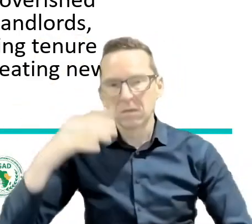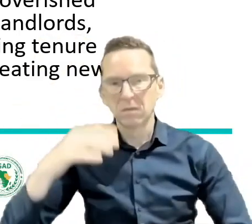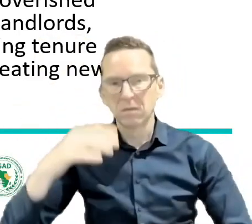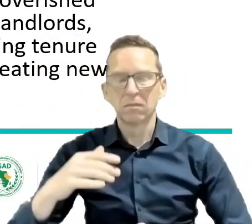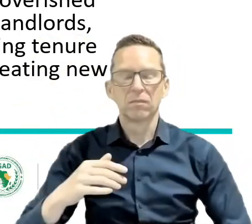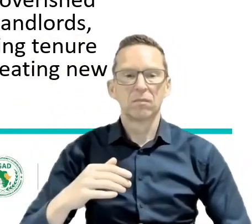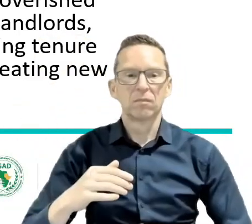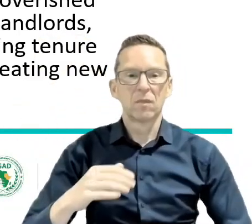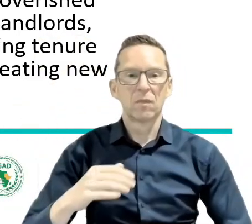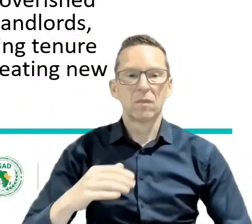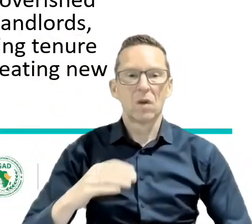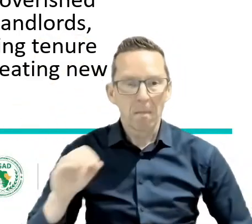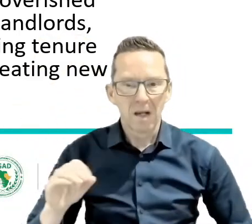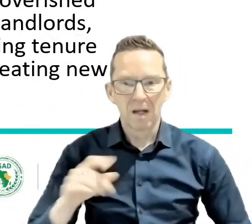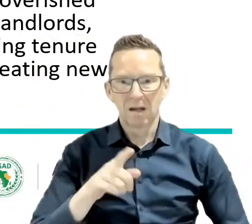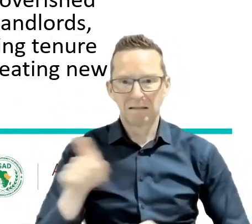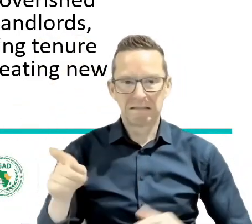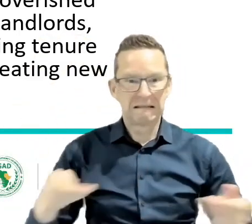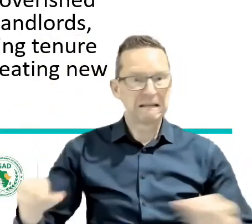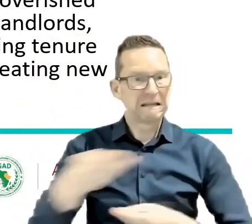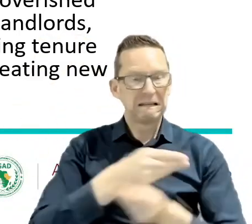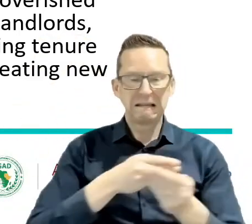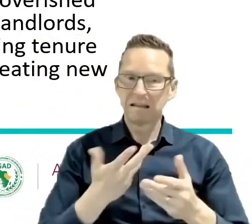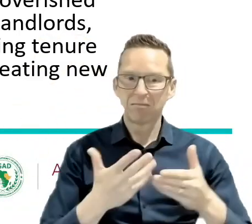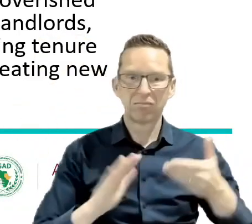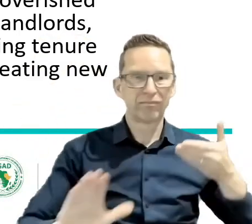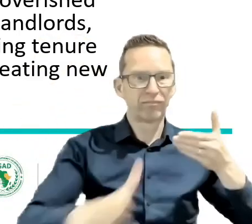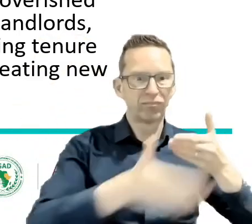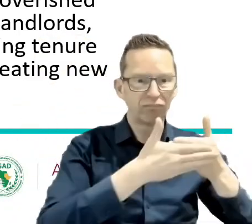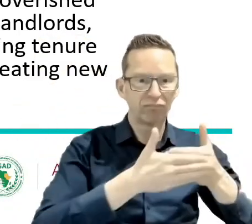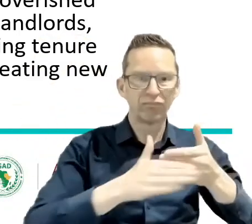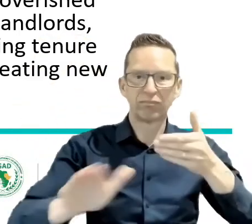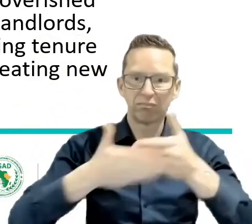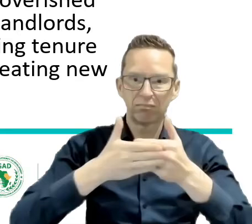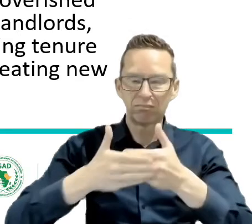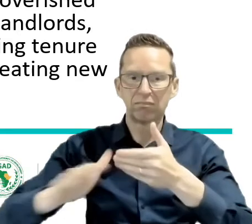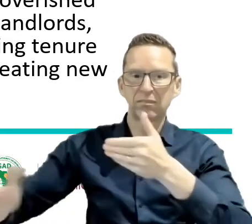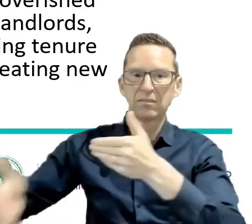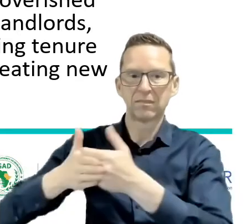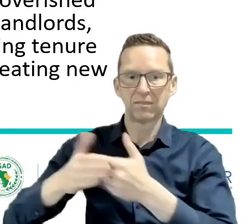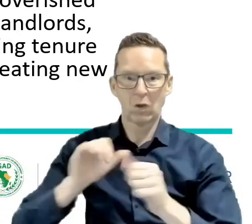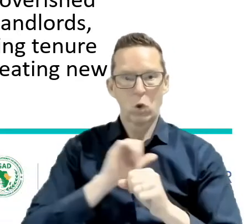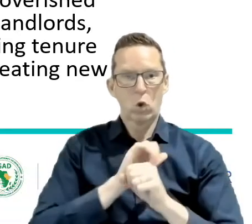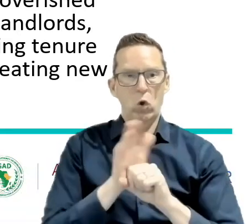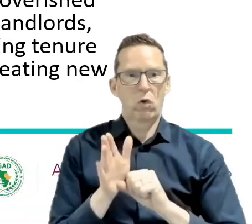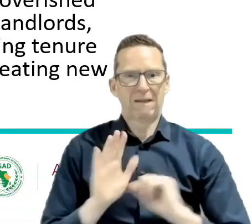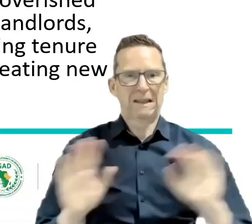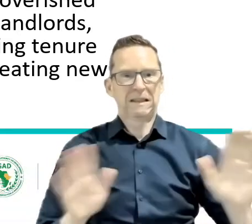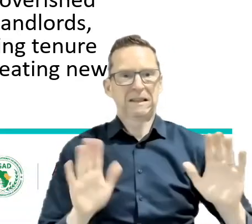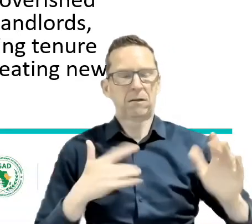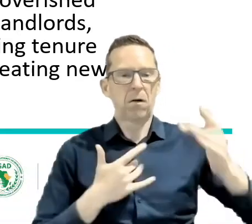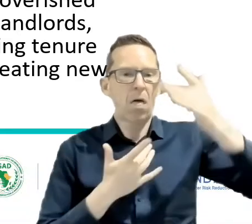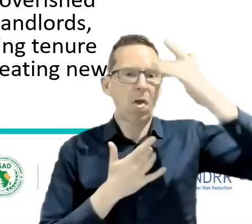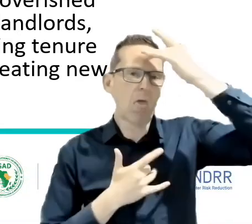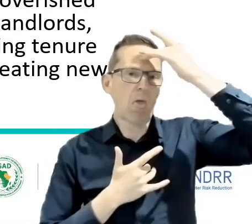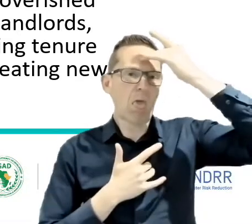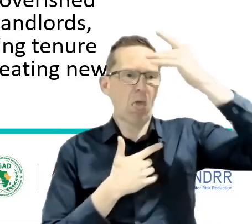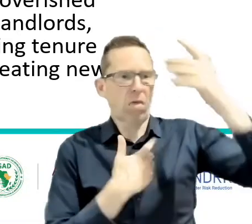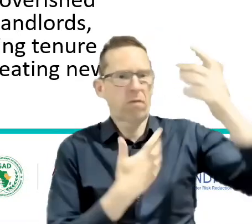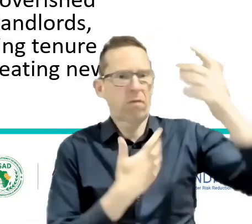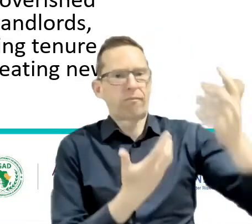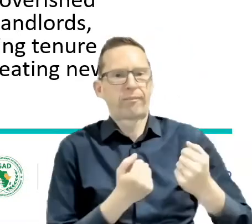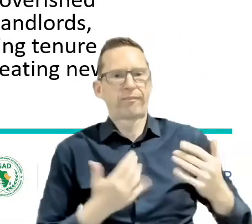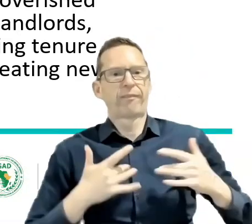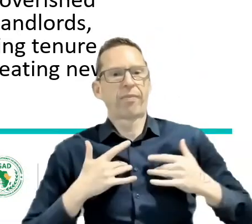became an issue. And it was that collapse was a real threat. And in lower income communities, desperation and